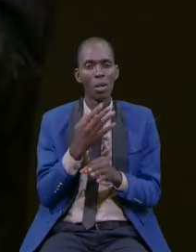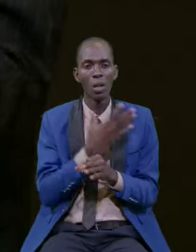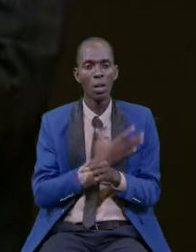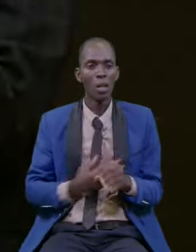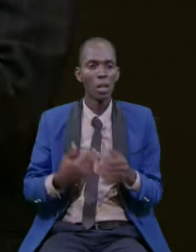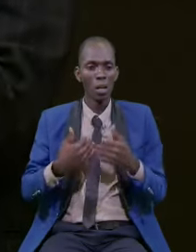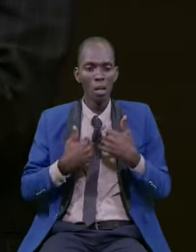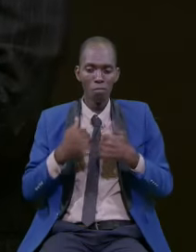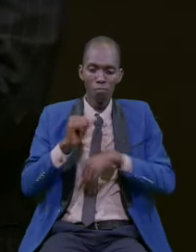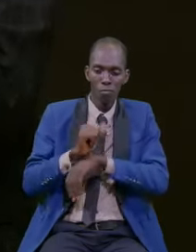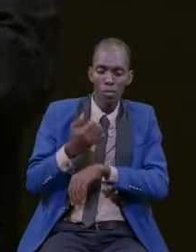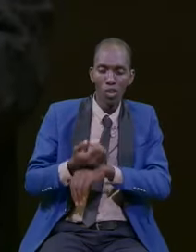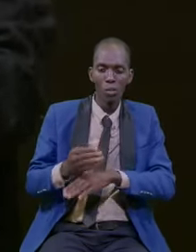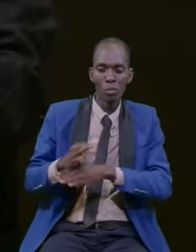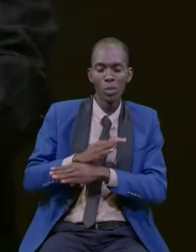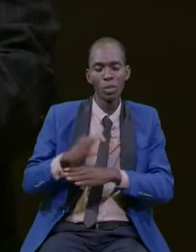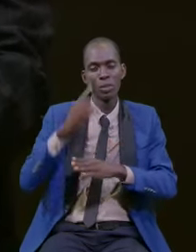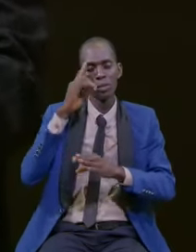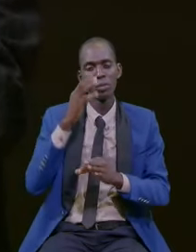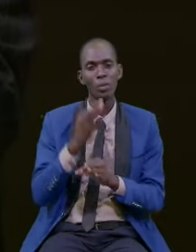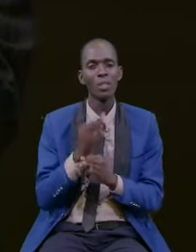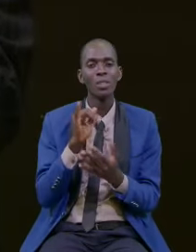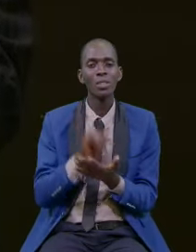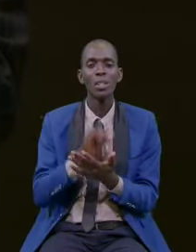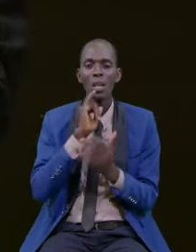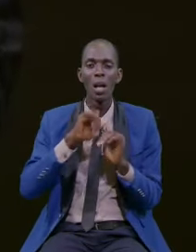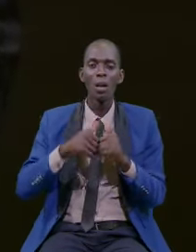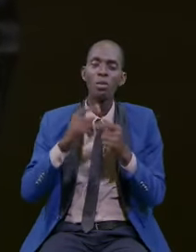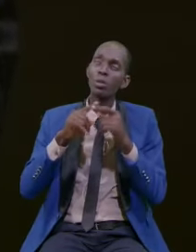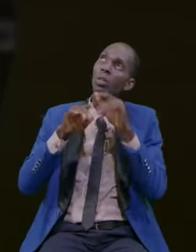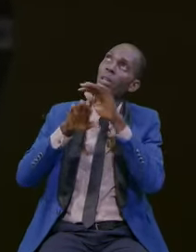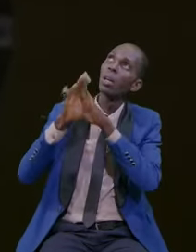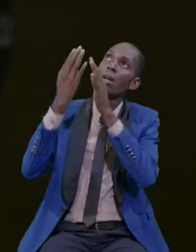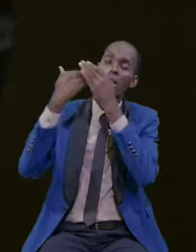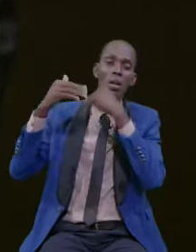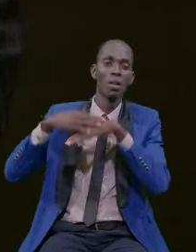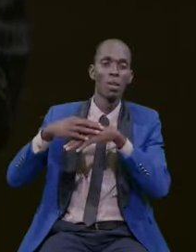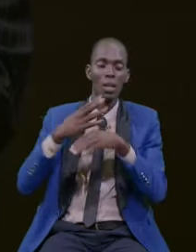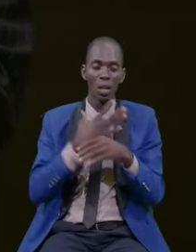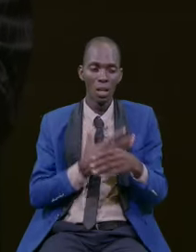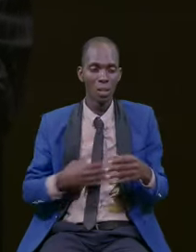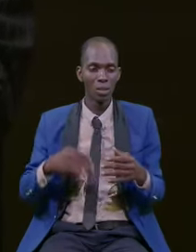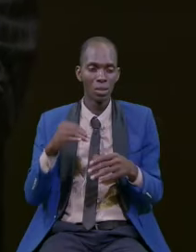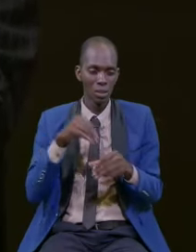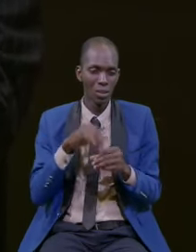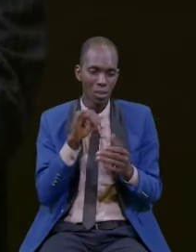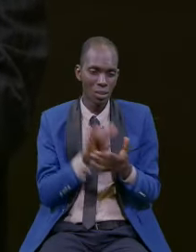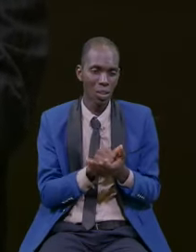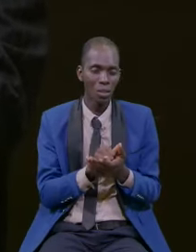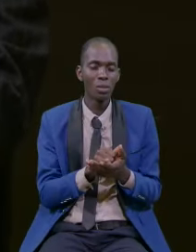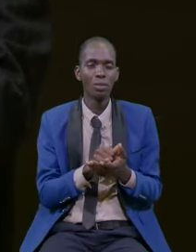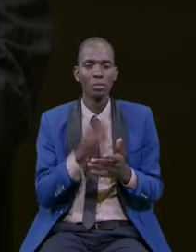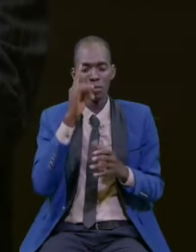That's how we get to heaven. And then that faith, we add virtue, we add knowledge, we